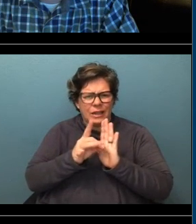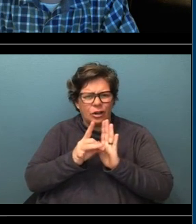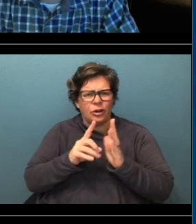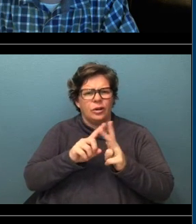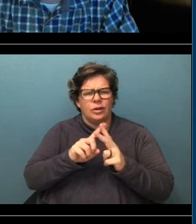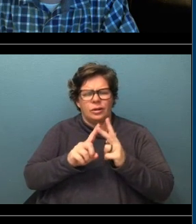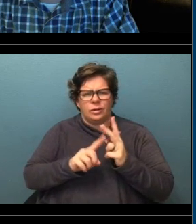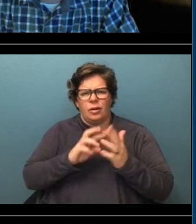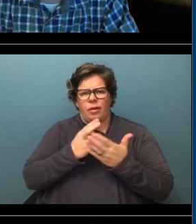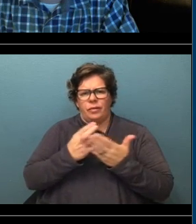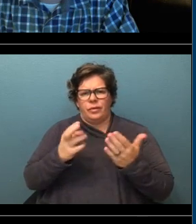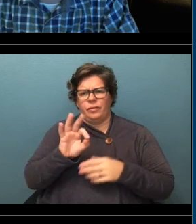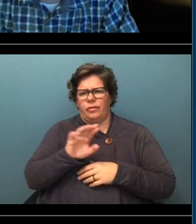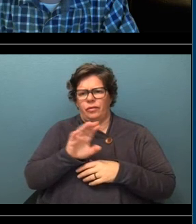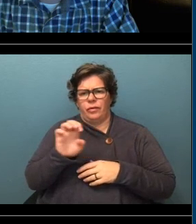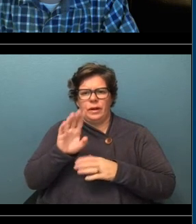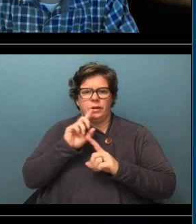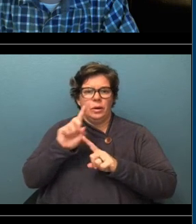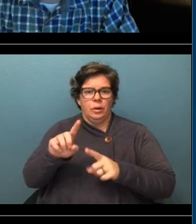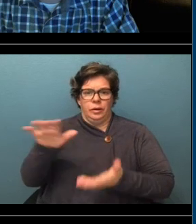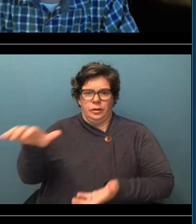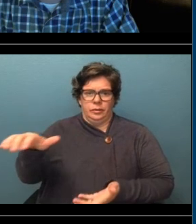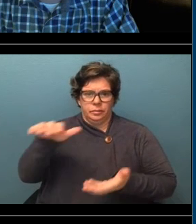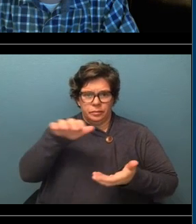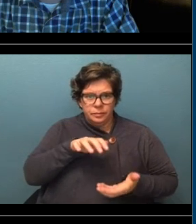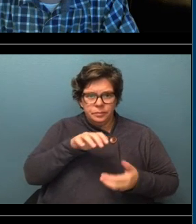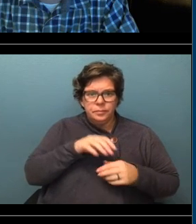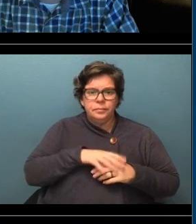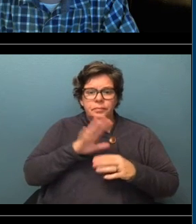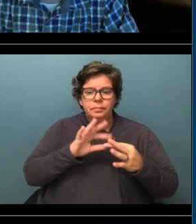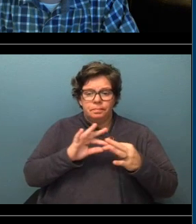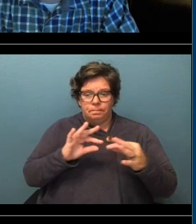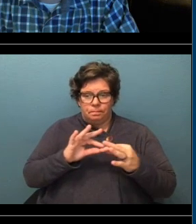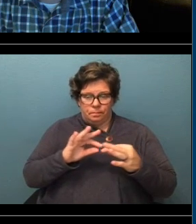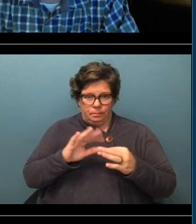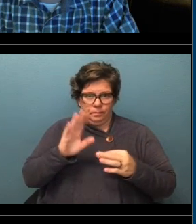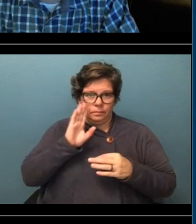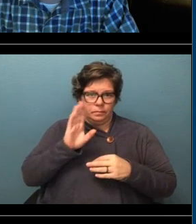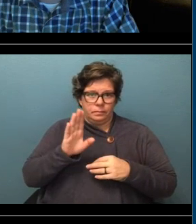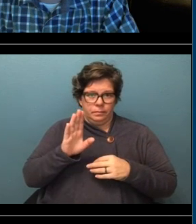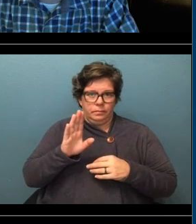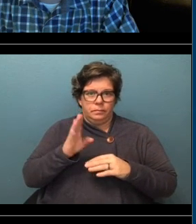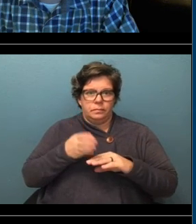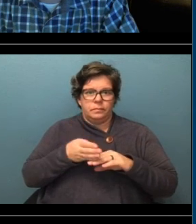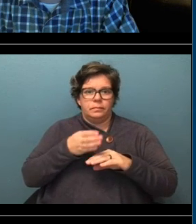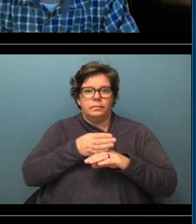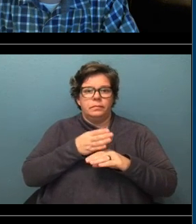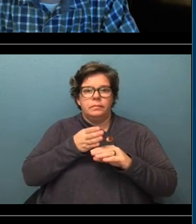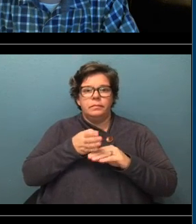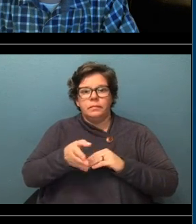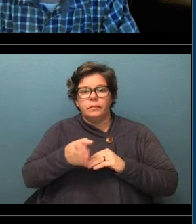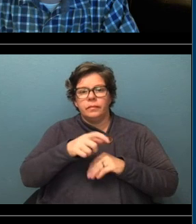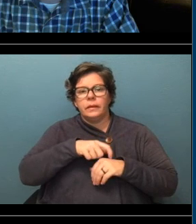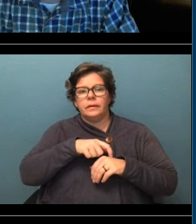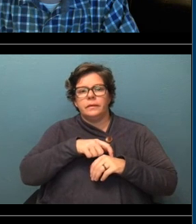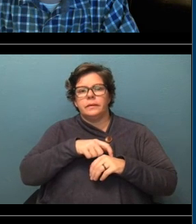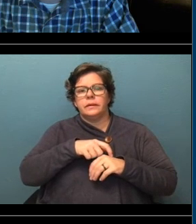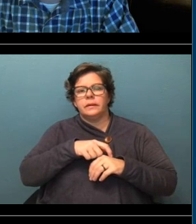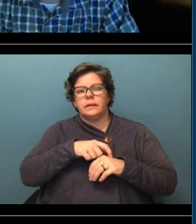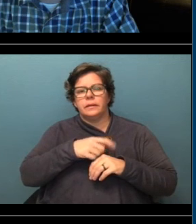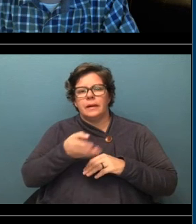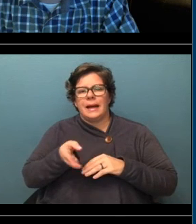those resources are free as well. So these messages will continue to increase over time as the daytime rollover nears